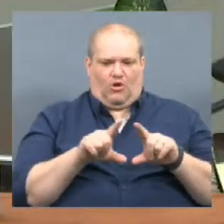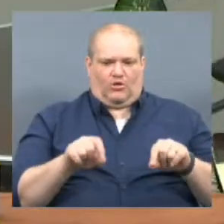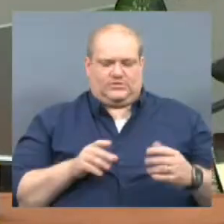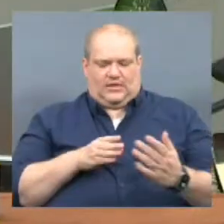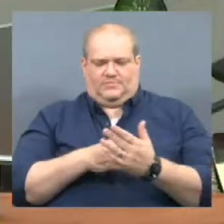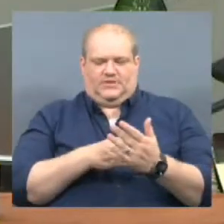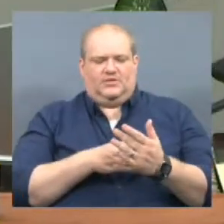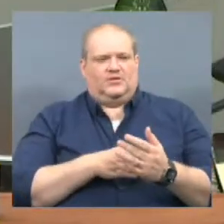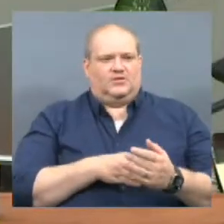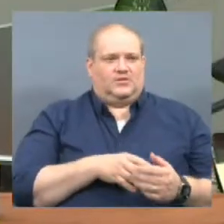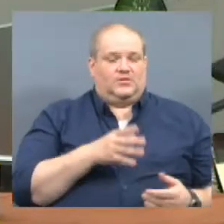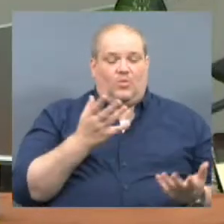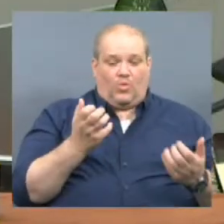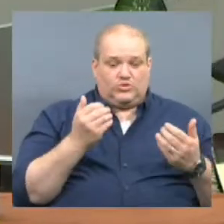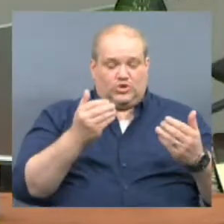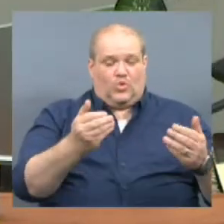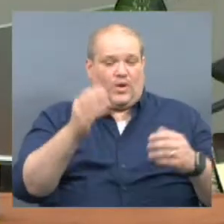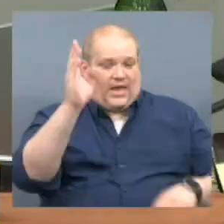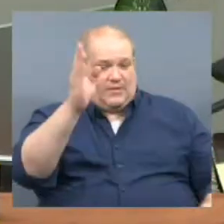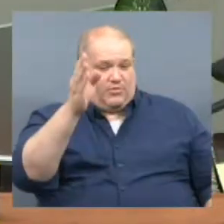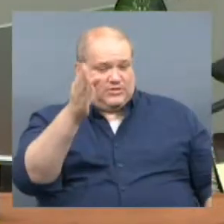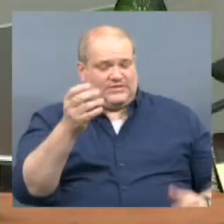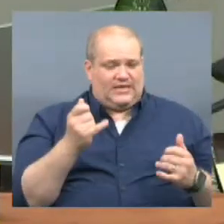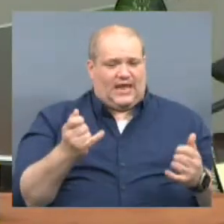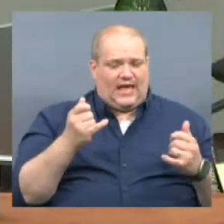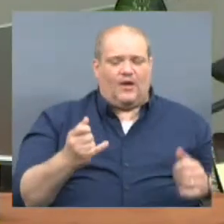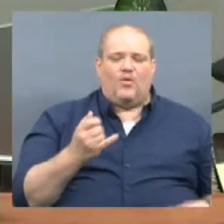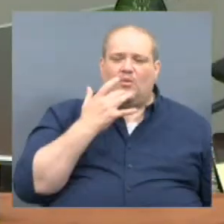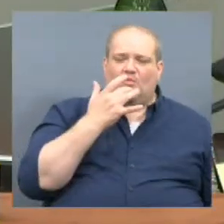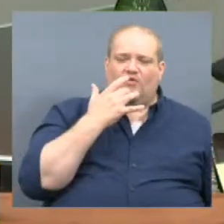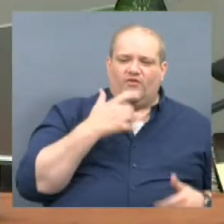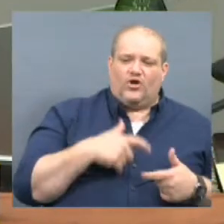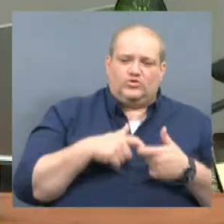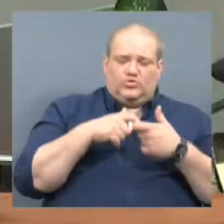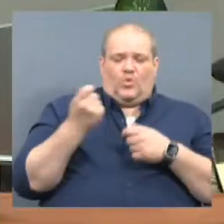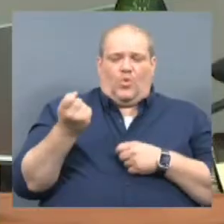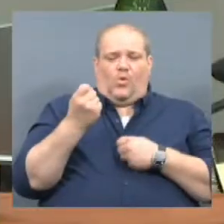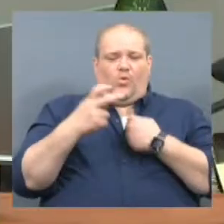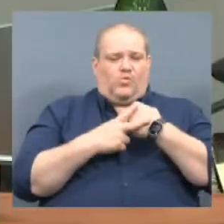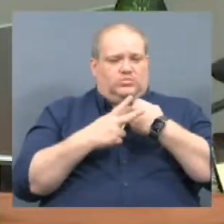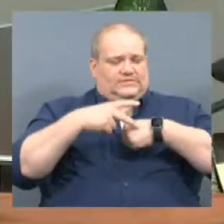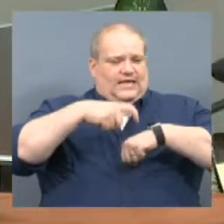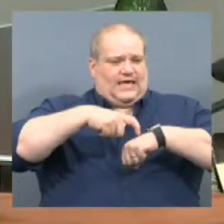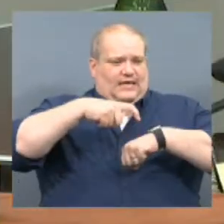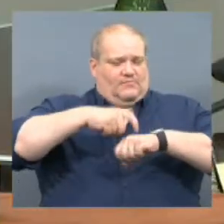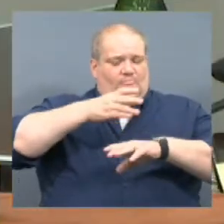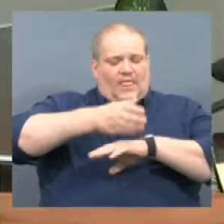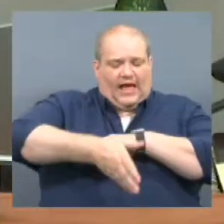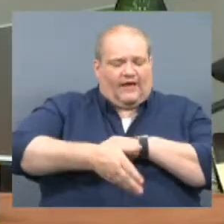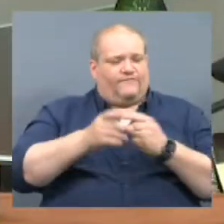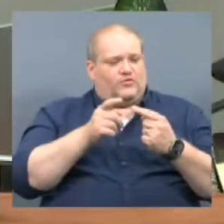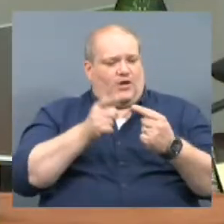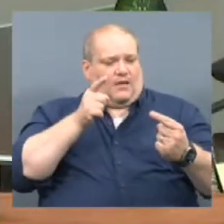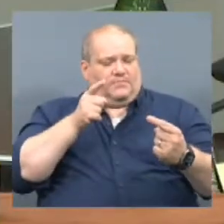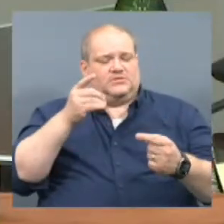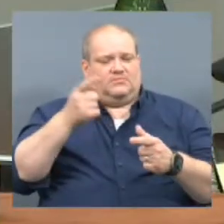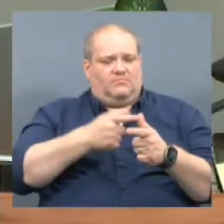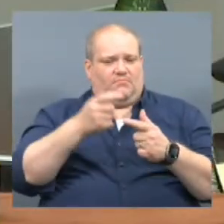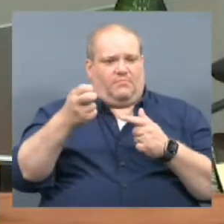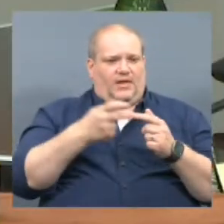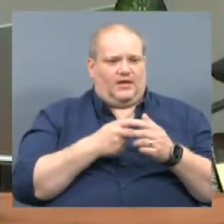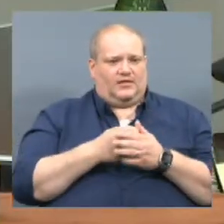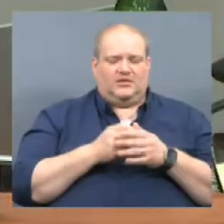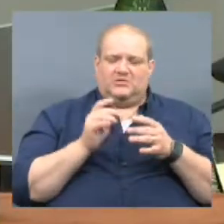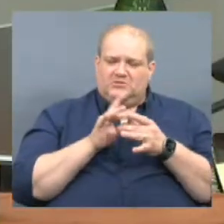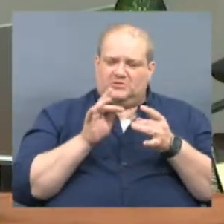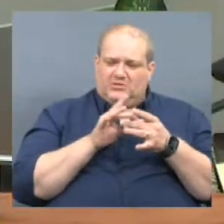Yes. Would you like to go ahead and make your presentation now, or would you like to defer your time and after opposition come back up? I was just going to make